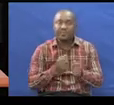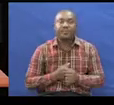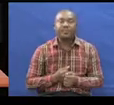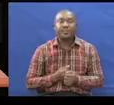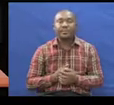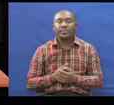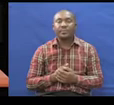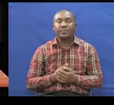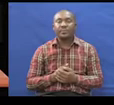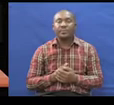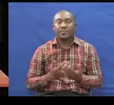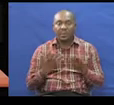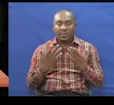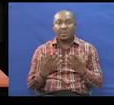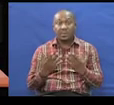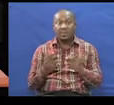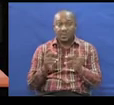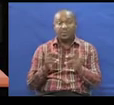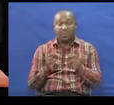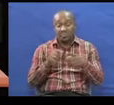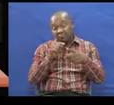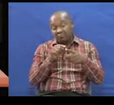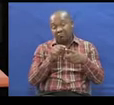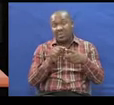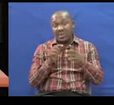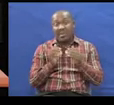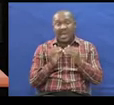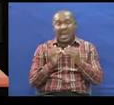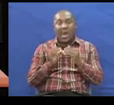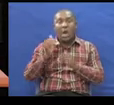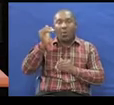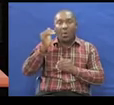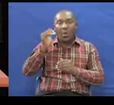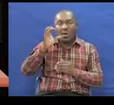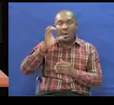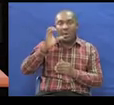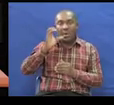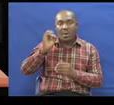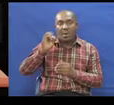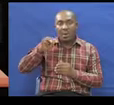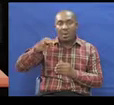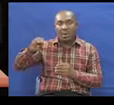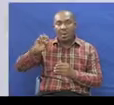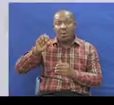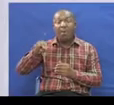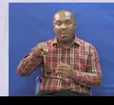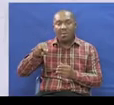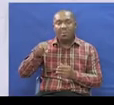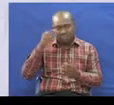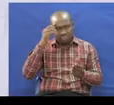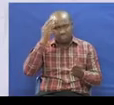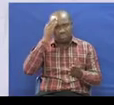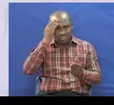dilute acid? As the common method for preparation of hydrogen in the laboratory. So the